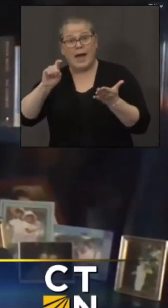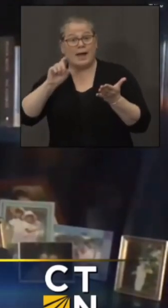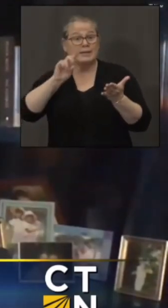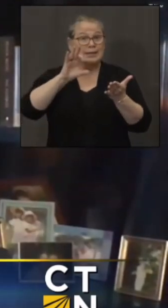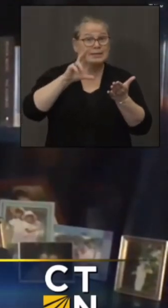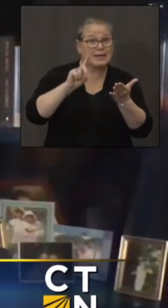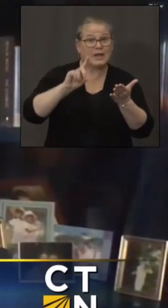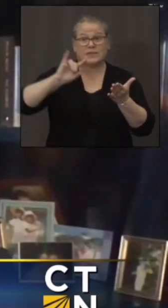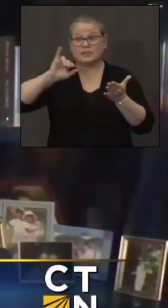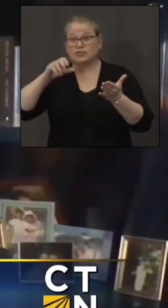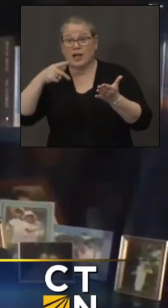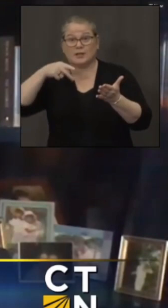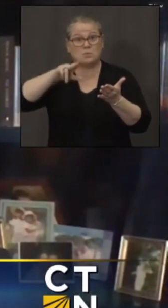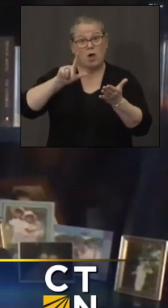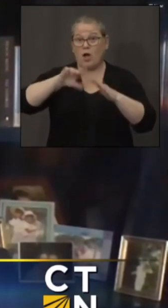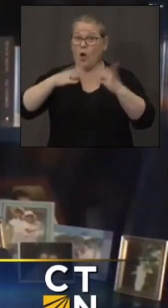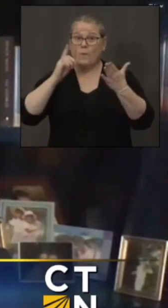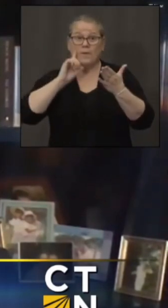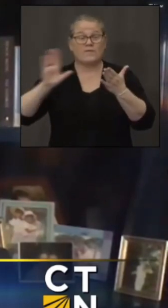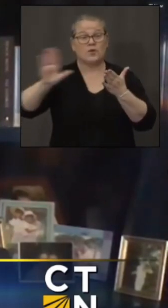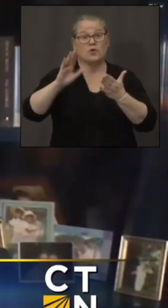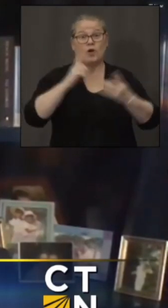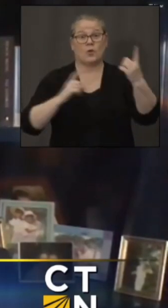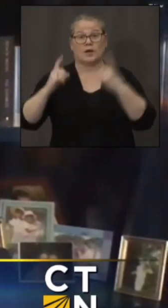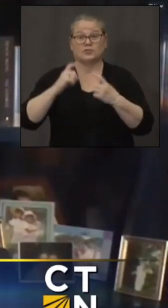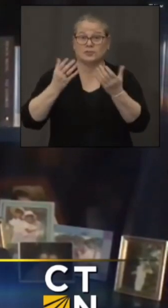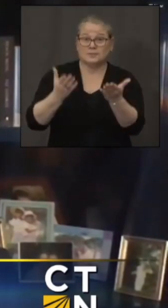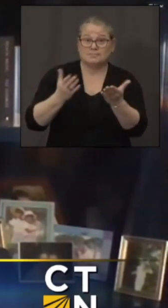ready to take any questions you may have.